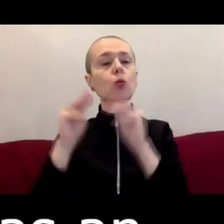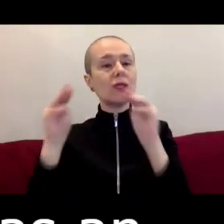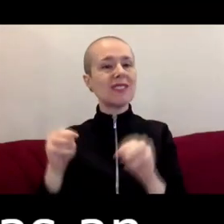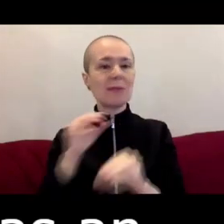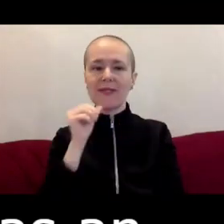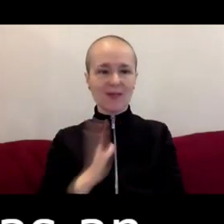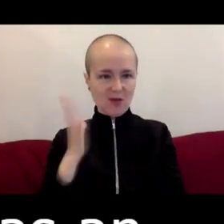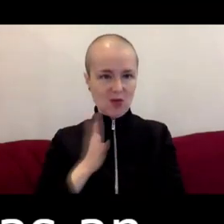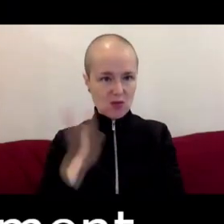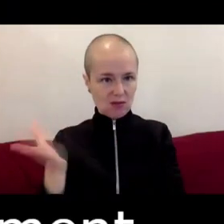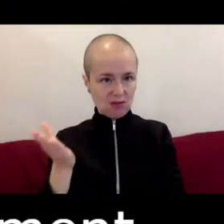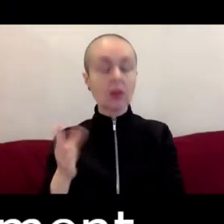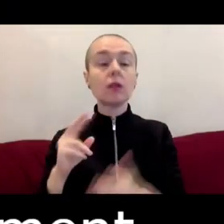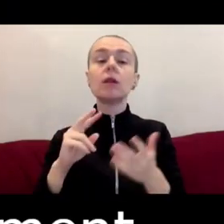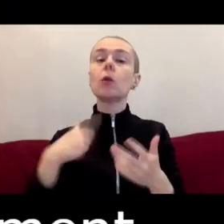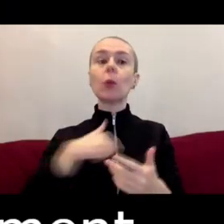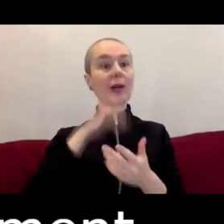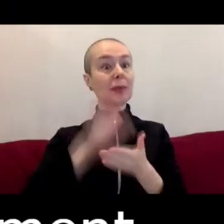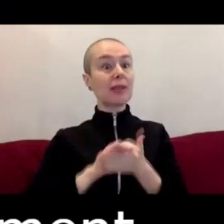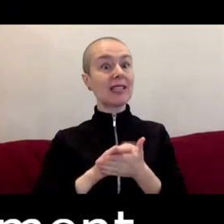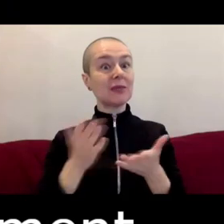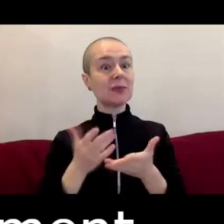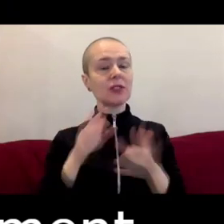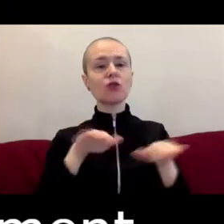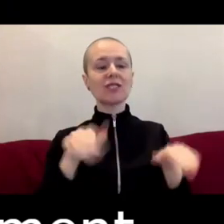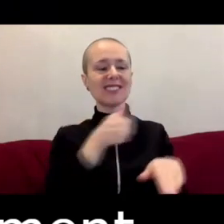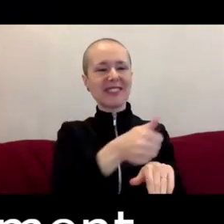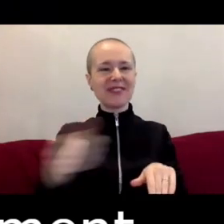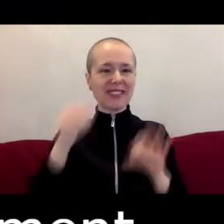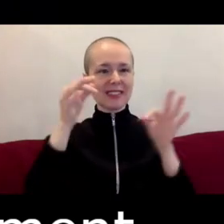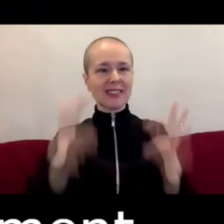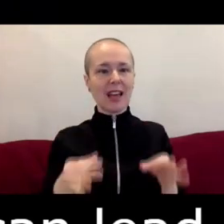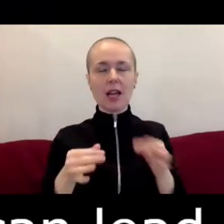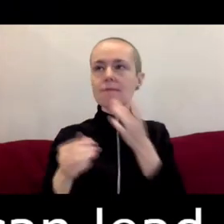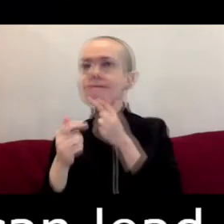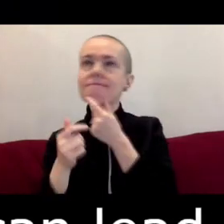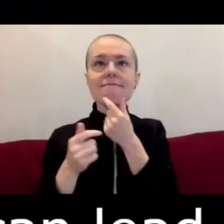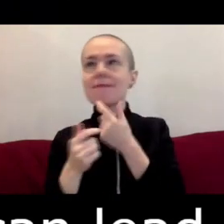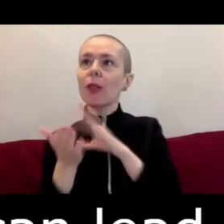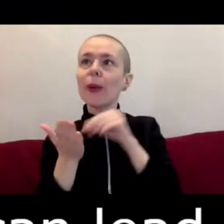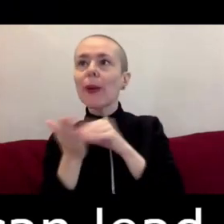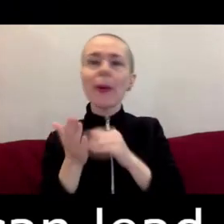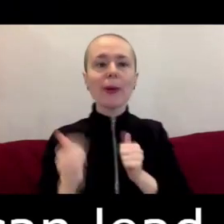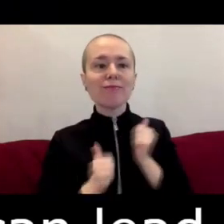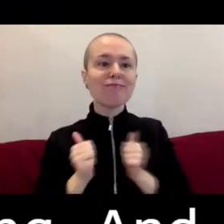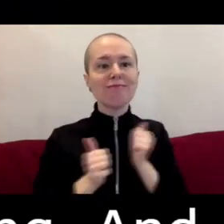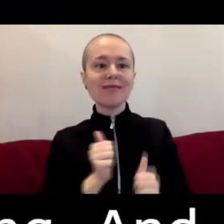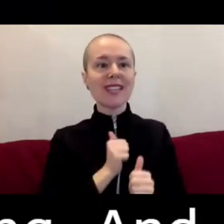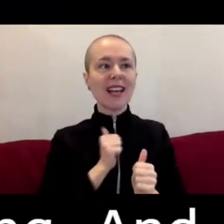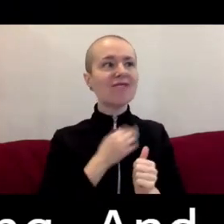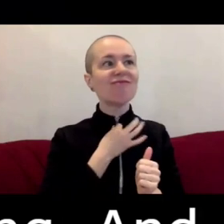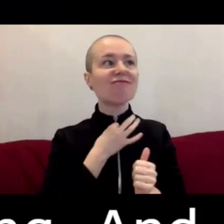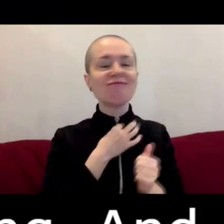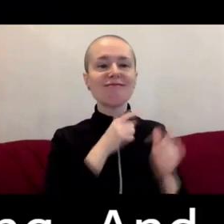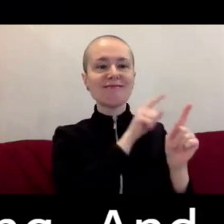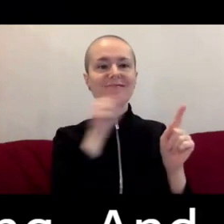that children can lead their experience in learning, and we encourage kids to follow their